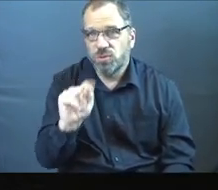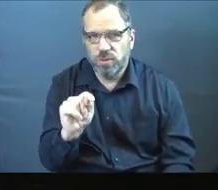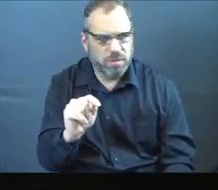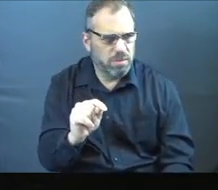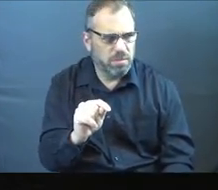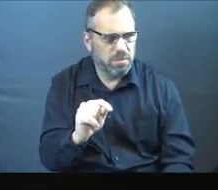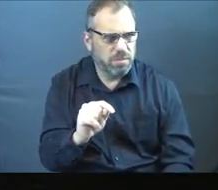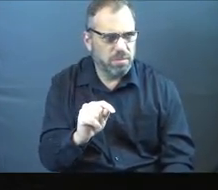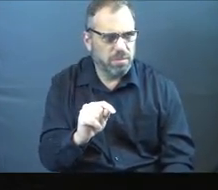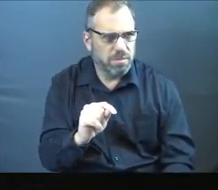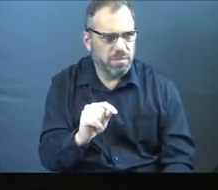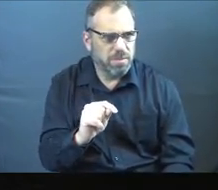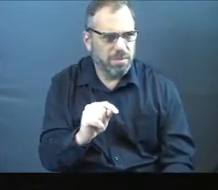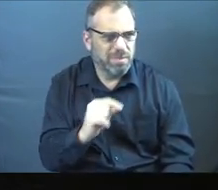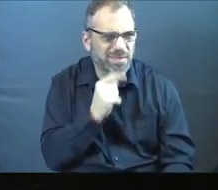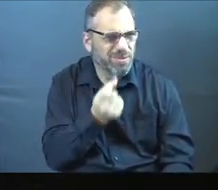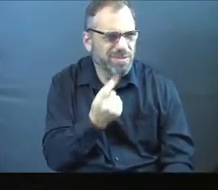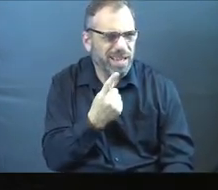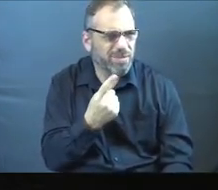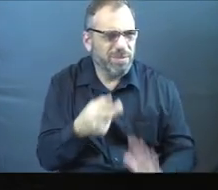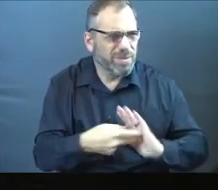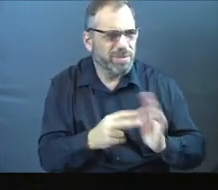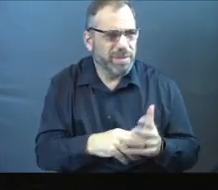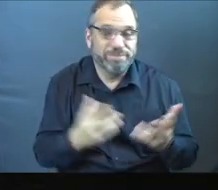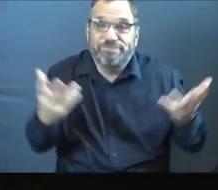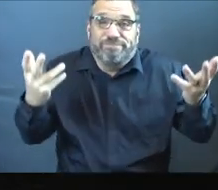Somebody told me nobody was gonna get that, but hey, let's go. Thank you guys.